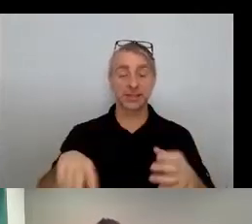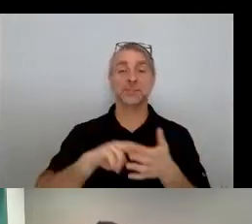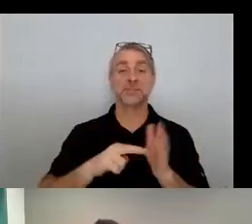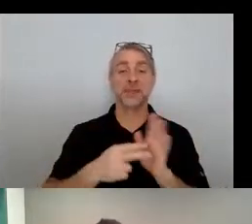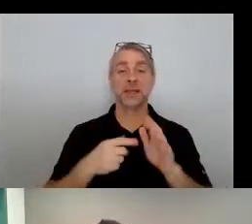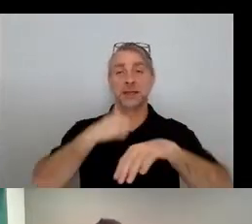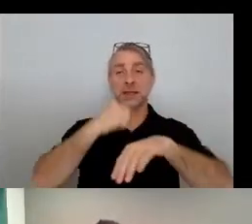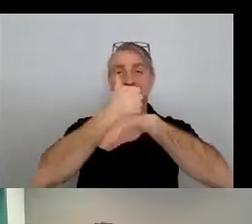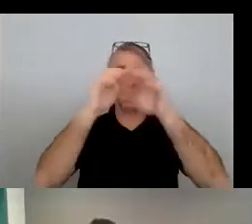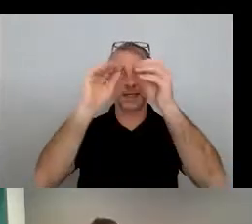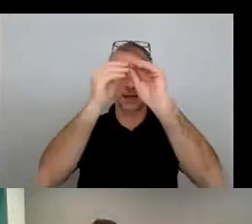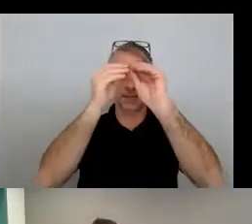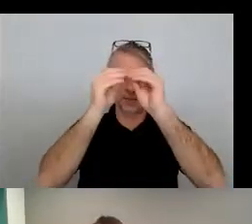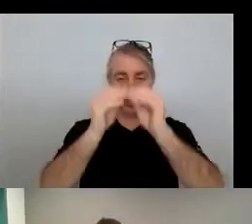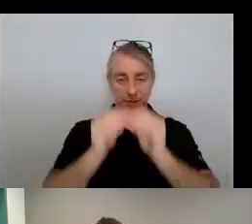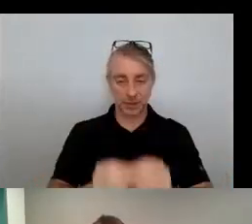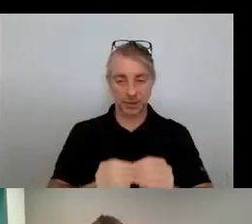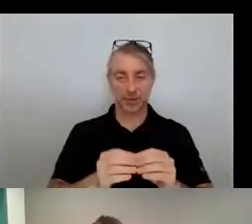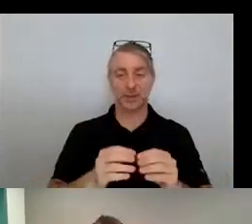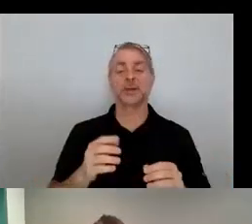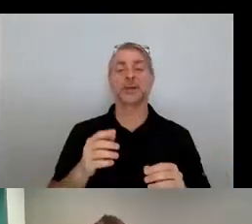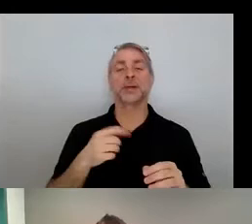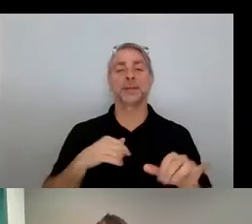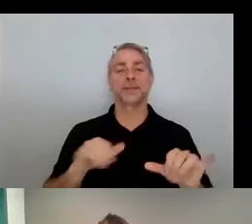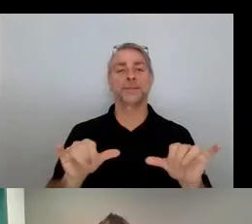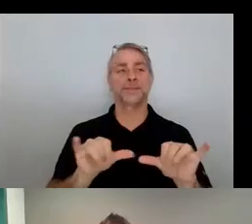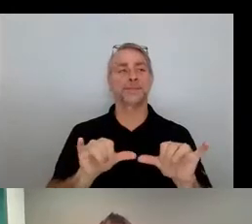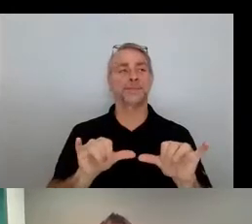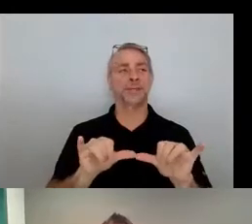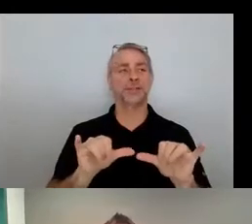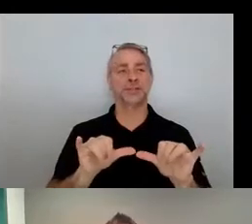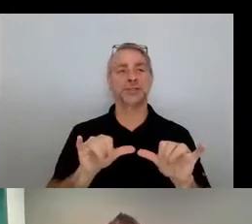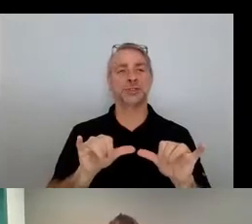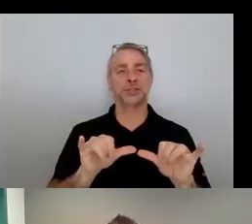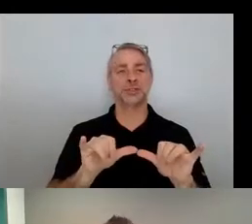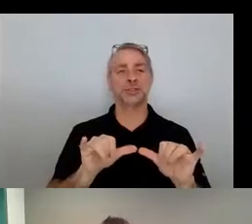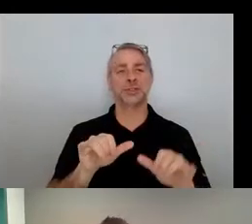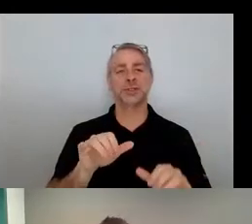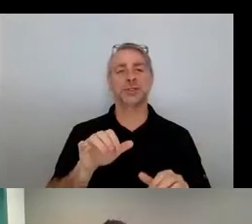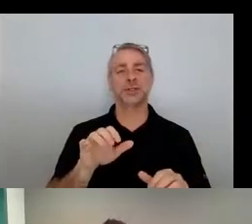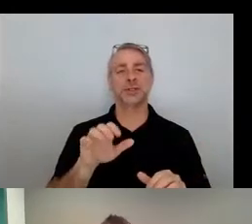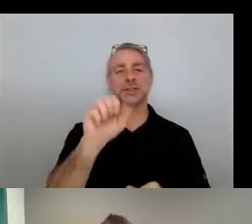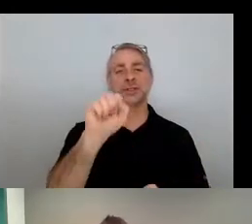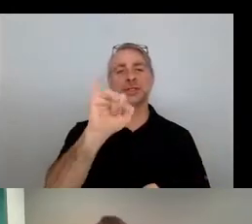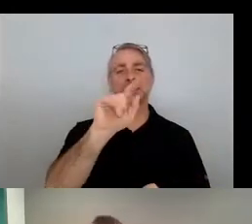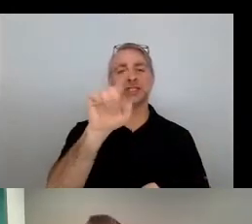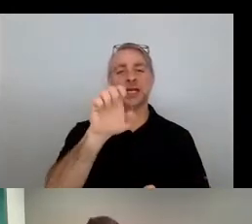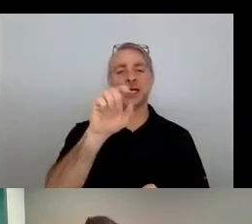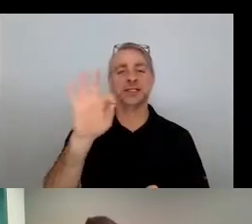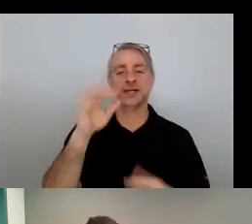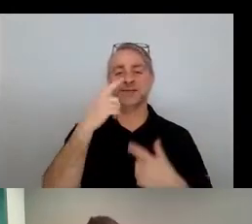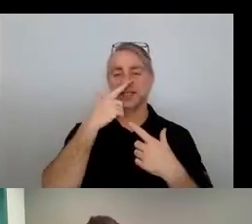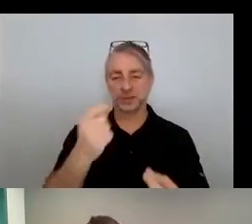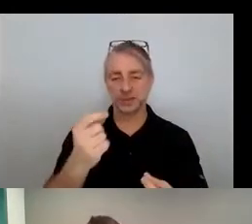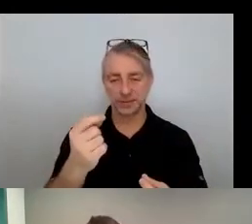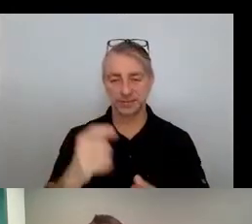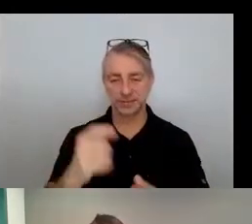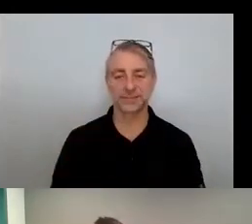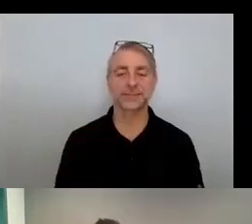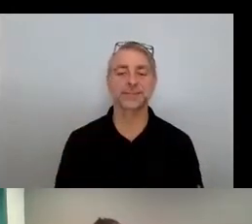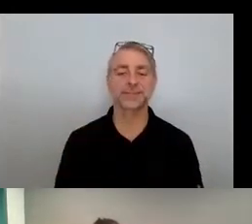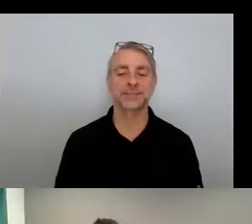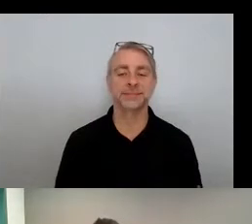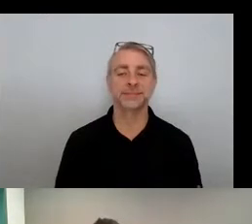of the size of the relationship of interest. And so the relationship of interest can vary based on